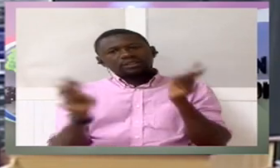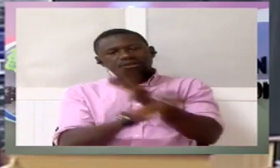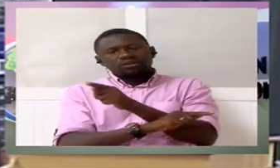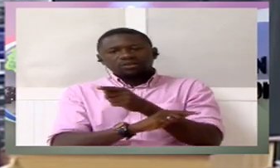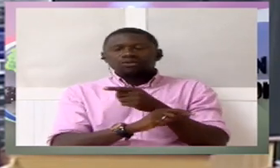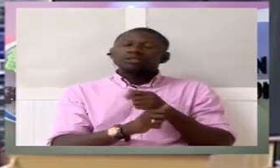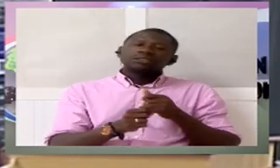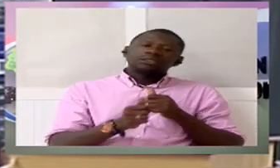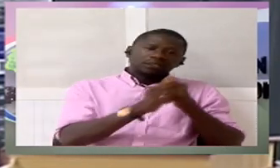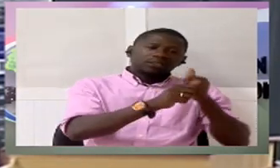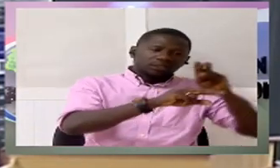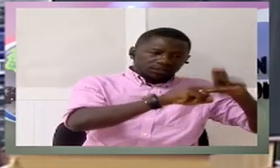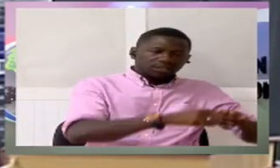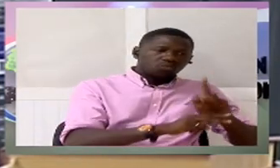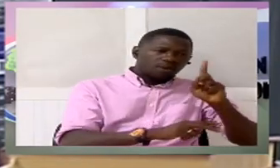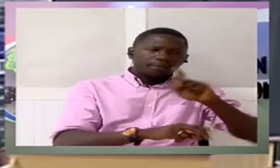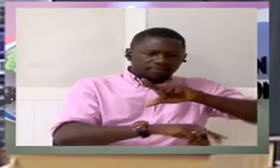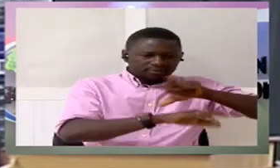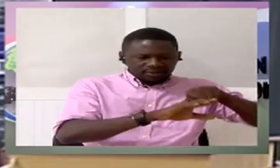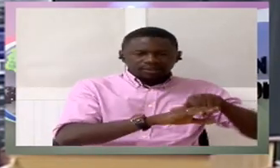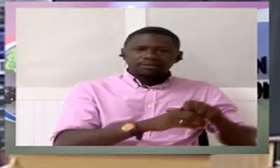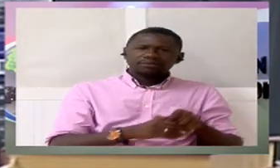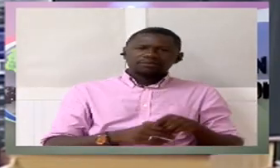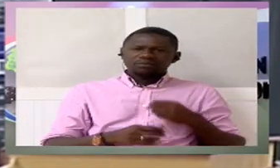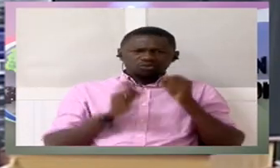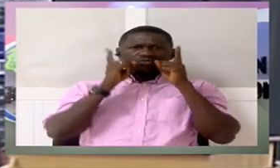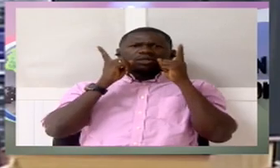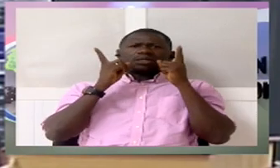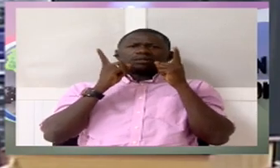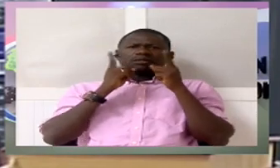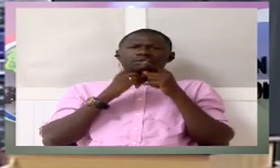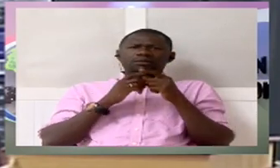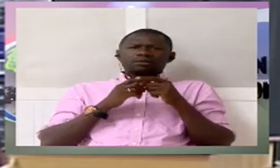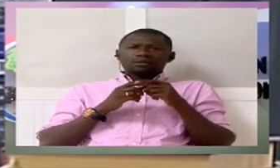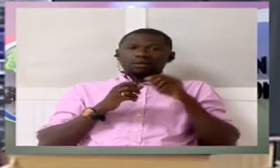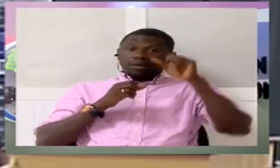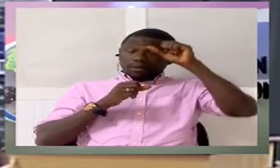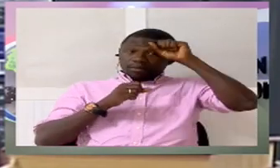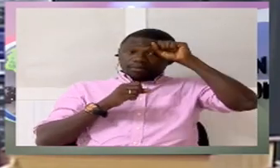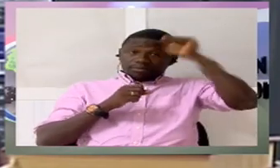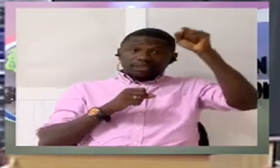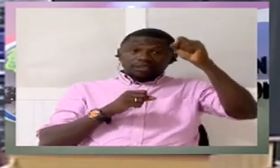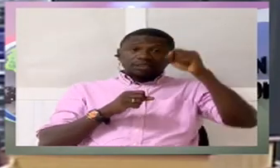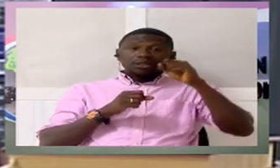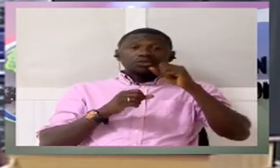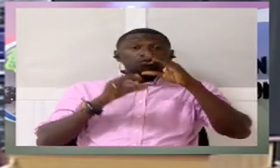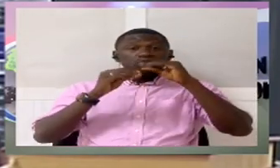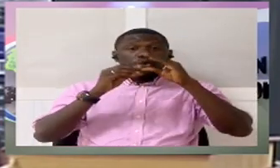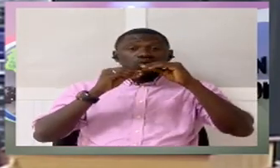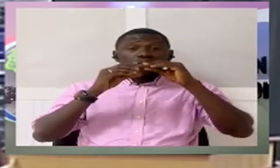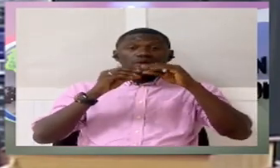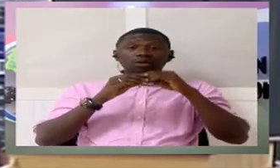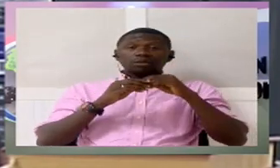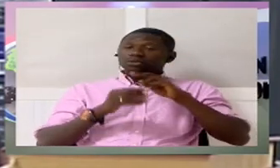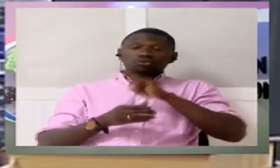that I should follow her to her seat just for 1 minute. Ya kalisha. I was surprised. President obe diamola. A president was speaking. Am